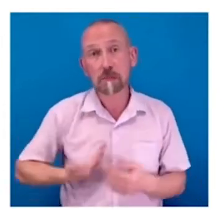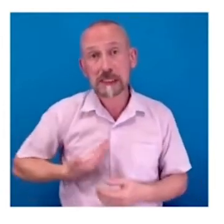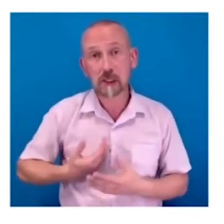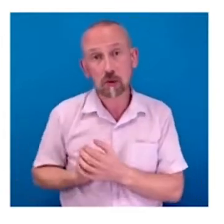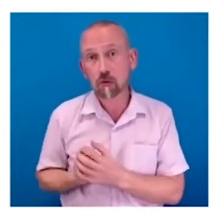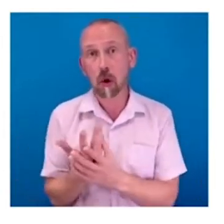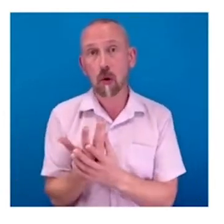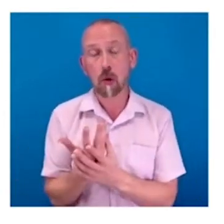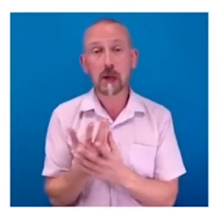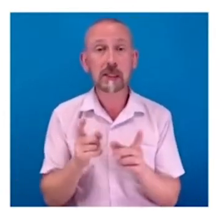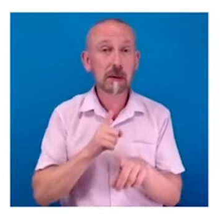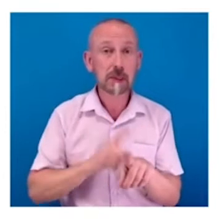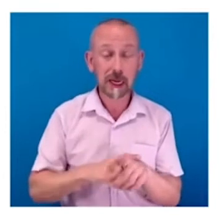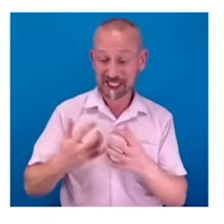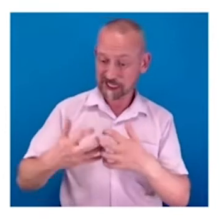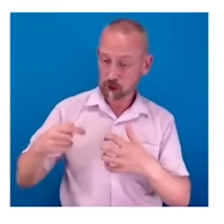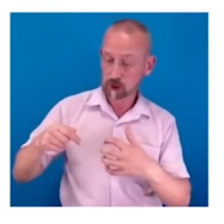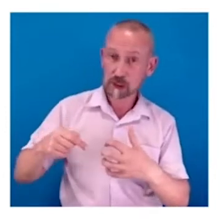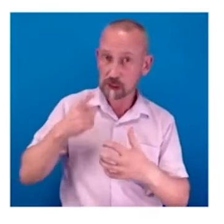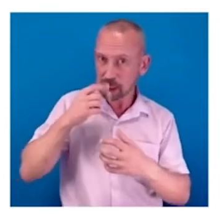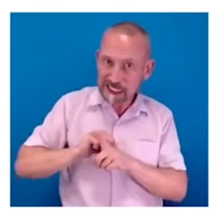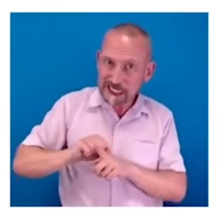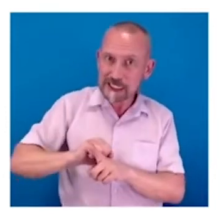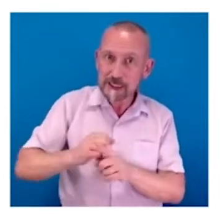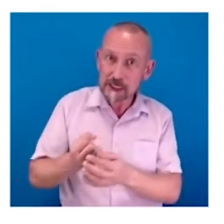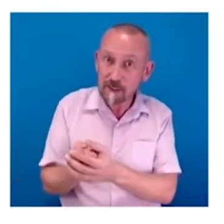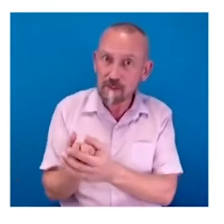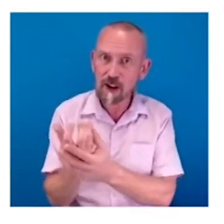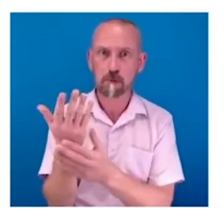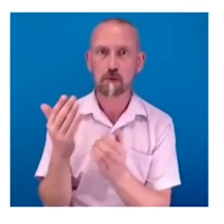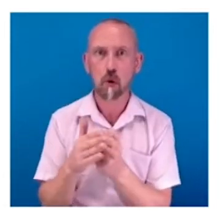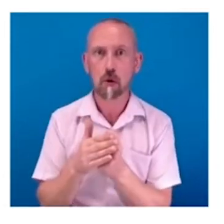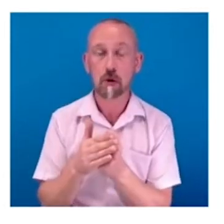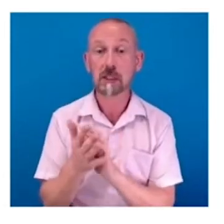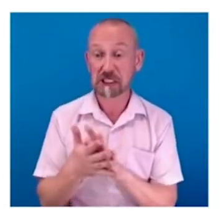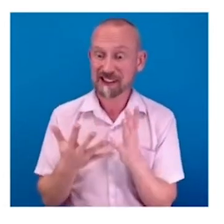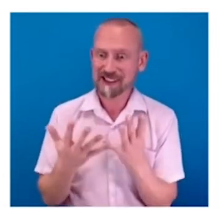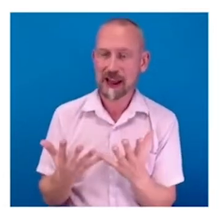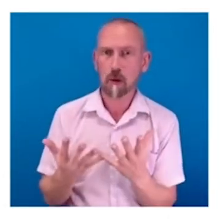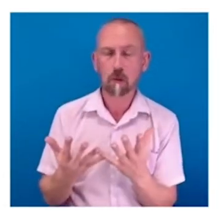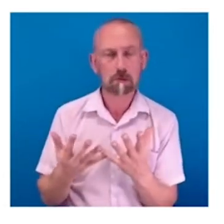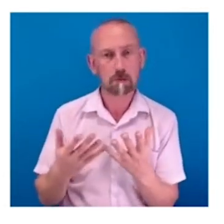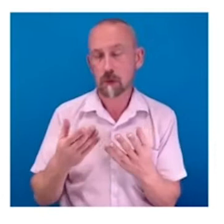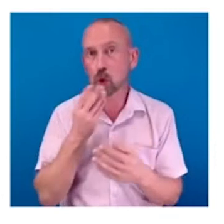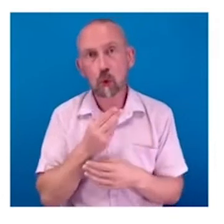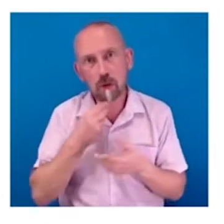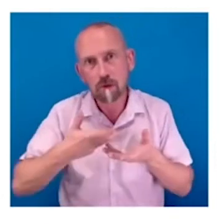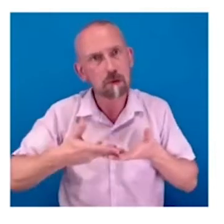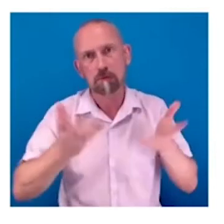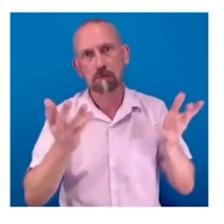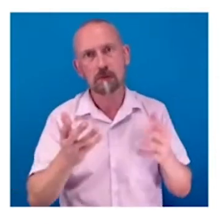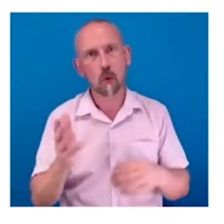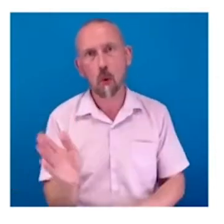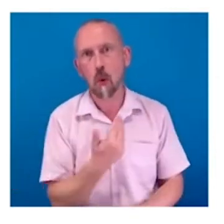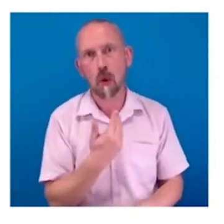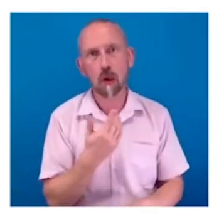mature and develop to a point where actually today it is becoming applicable to all of us in consumer devices. Definitely,